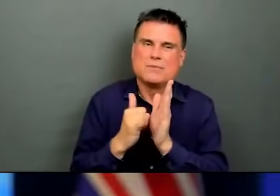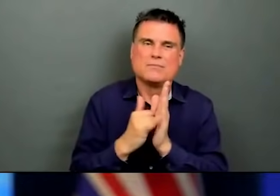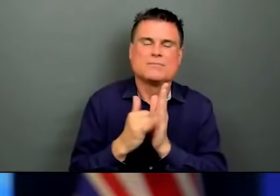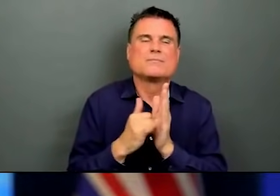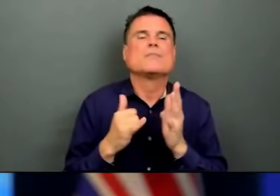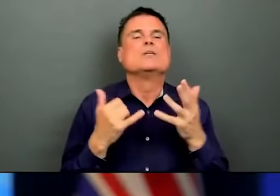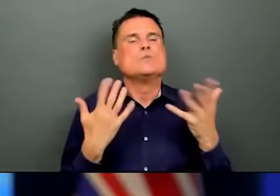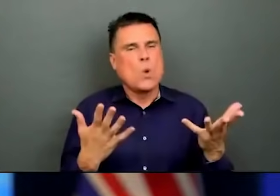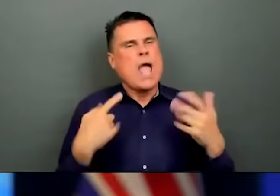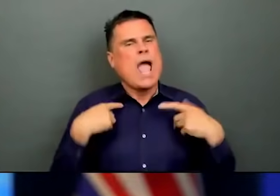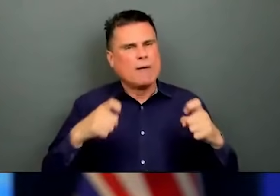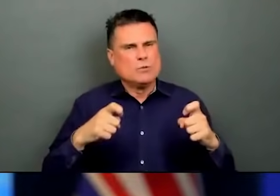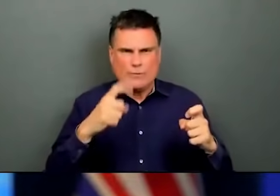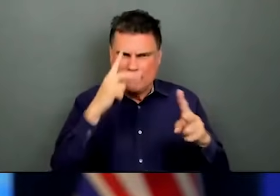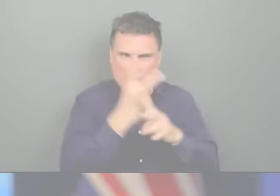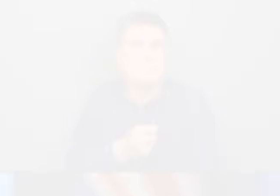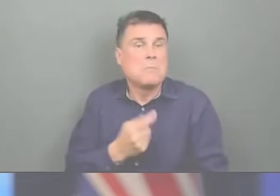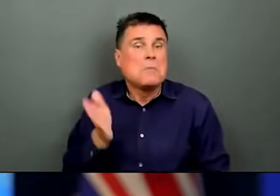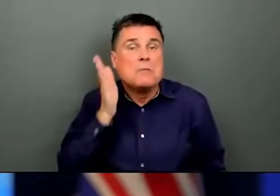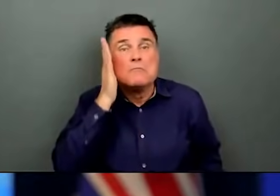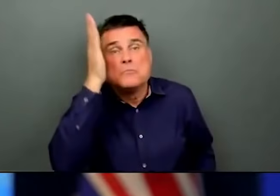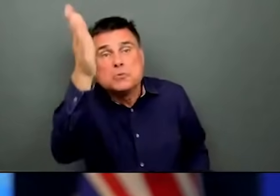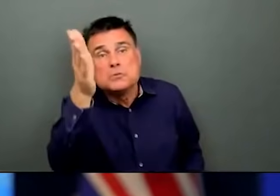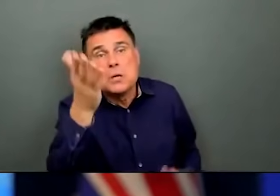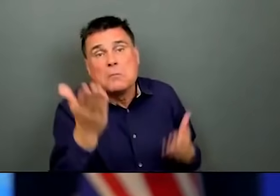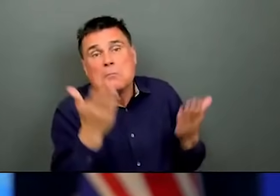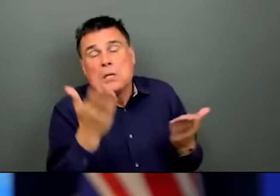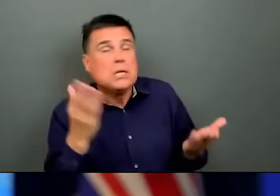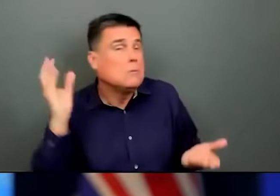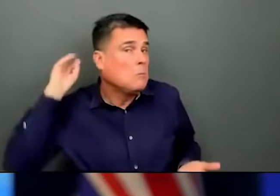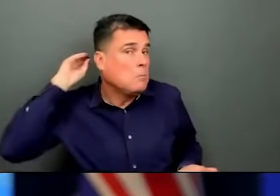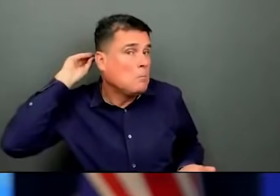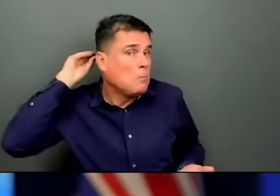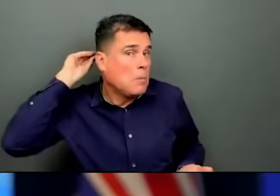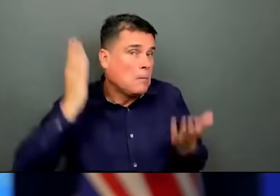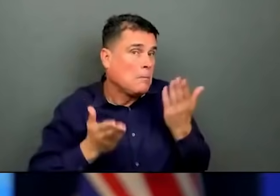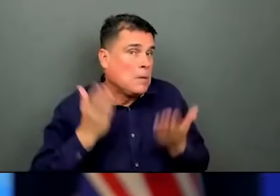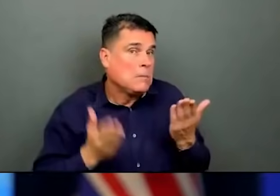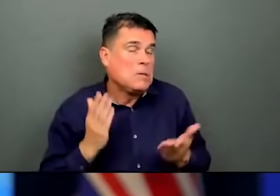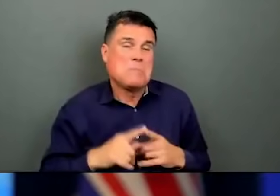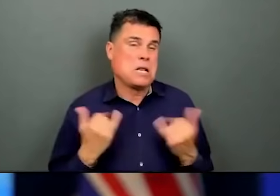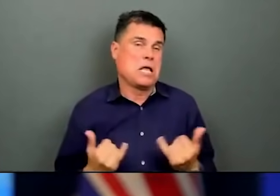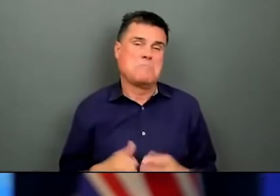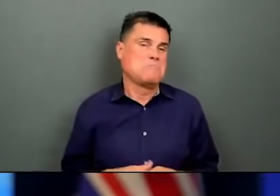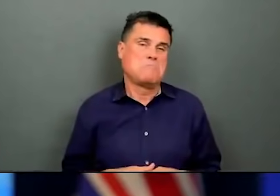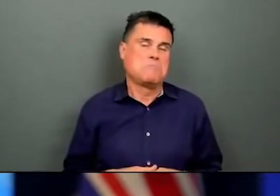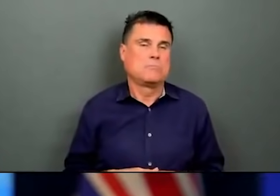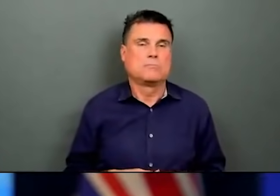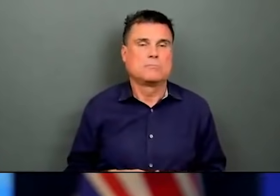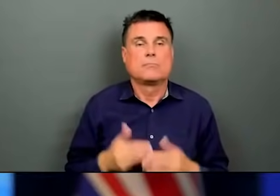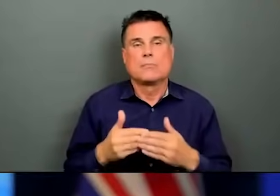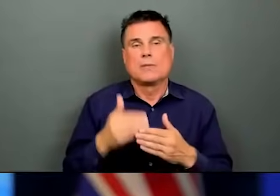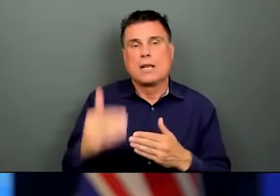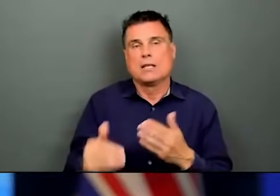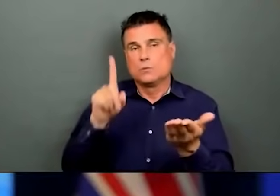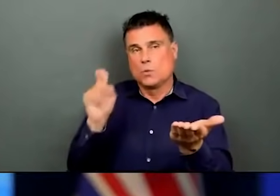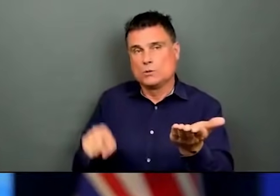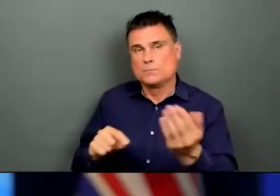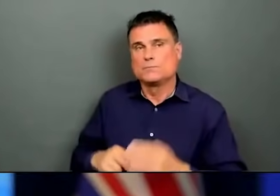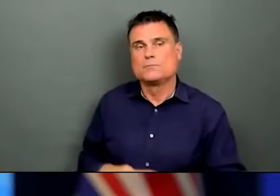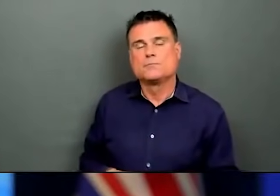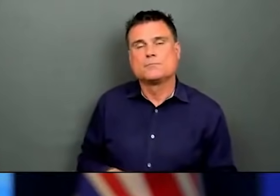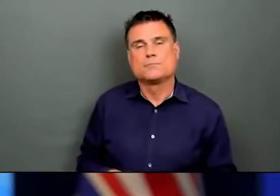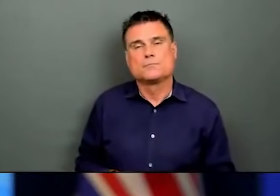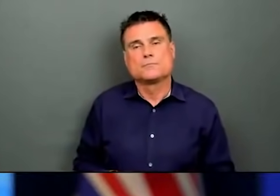not just the loudest voice, but with everybody. Hi, Premier. Is there any cost associated with this, either to government or